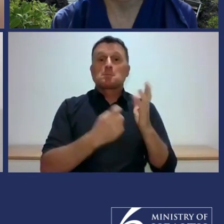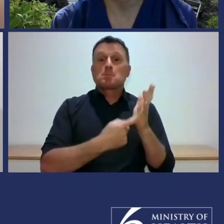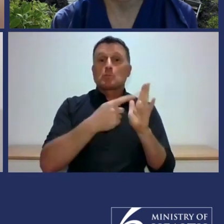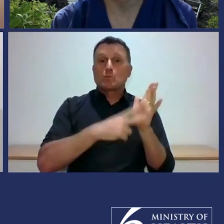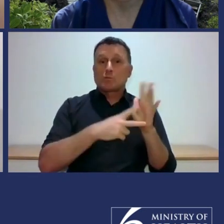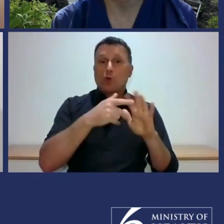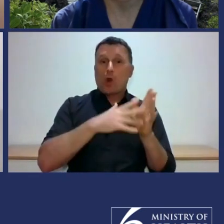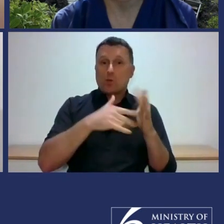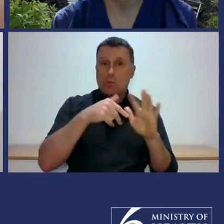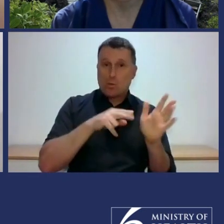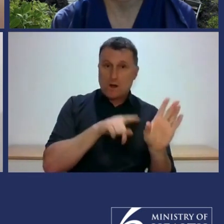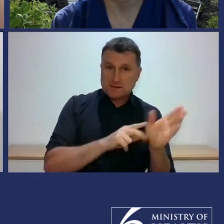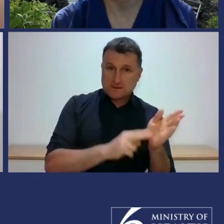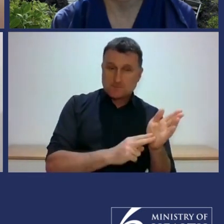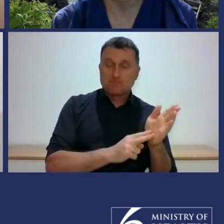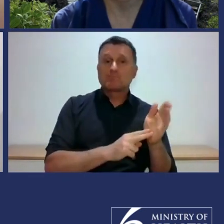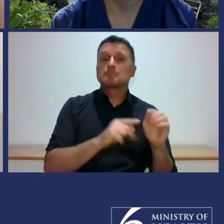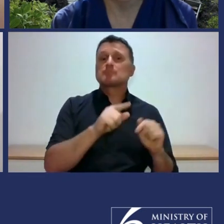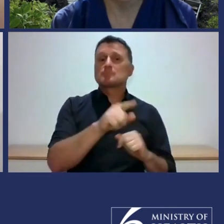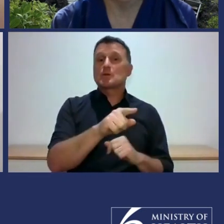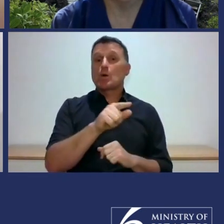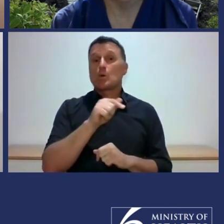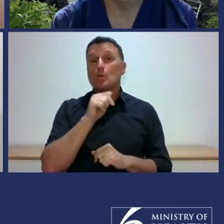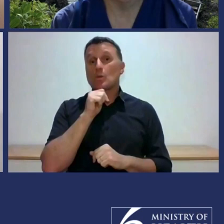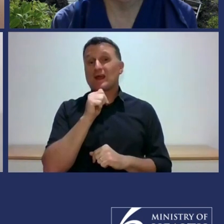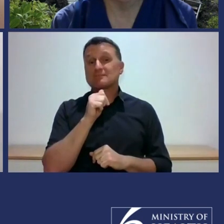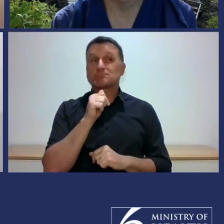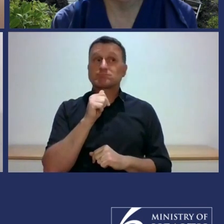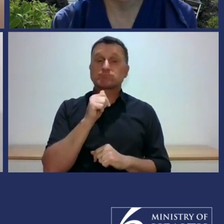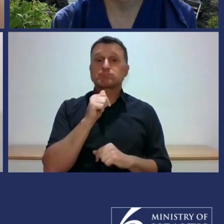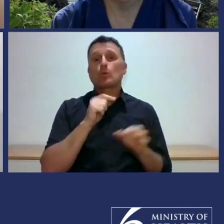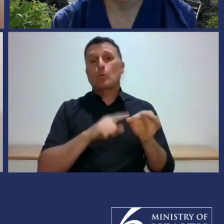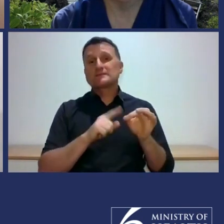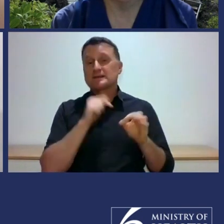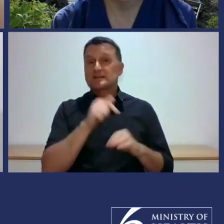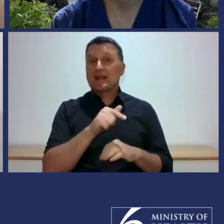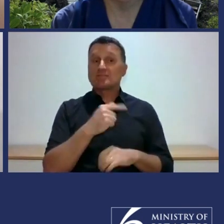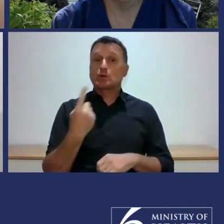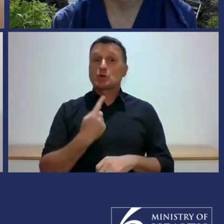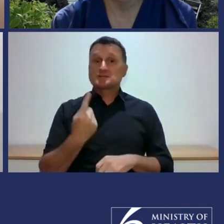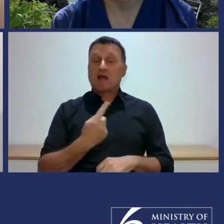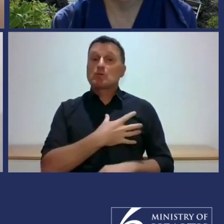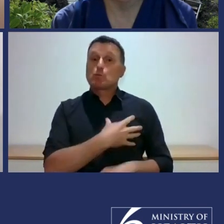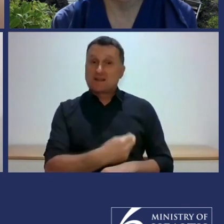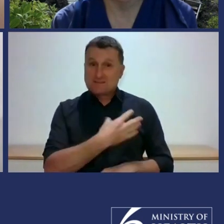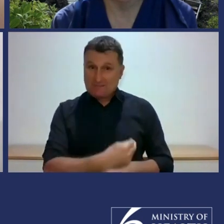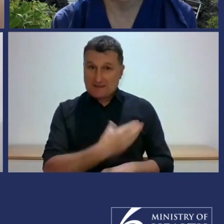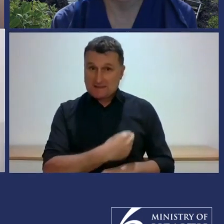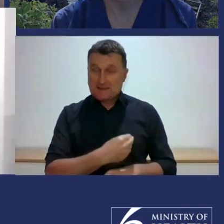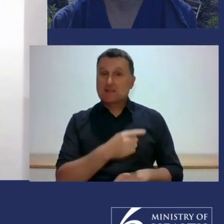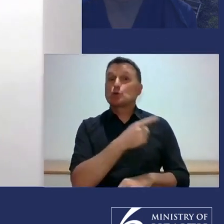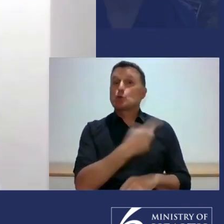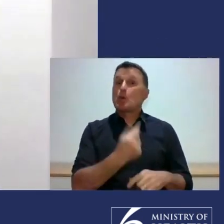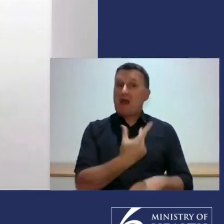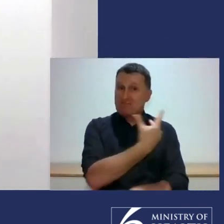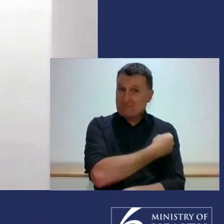of Ruth, if you had the vaccine while you're breastfeeding, does your baby get any of the vaccine? No,